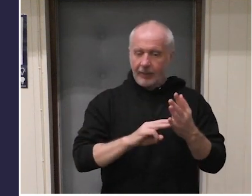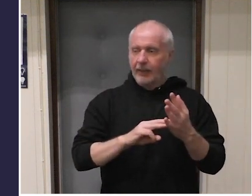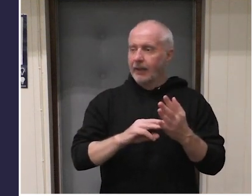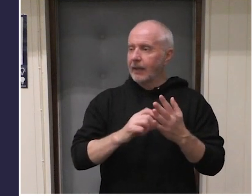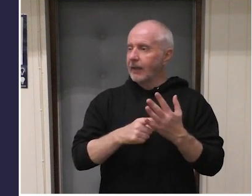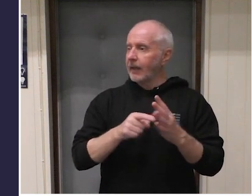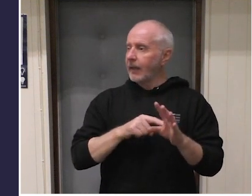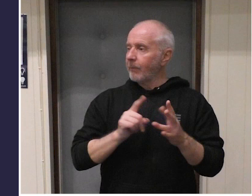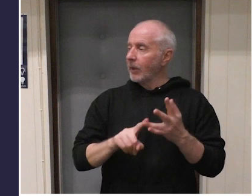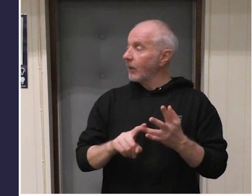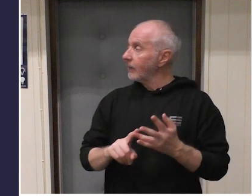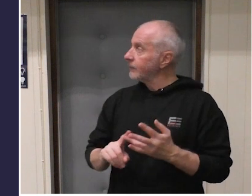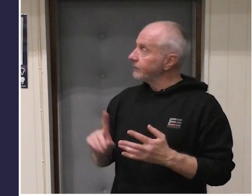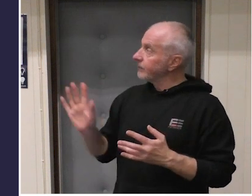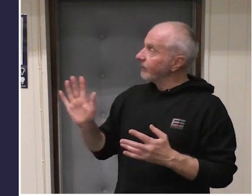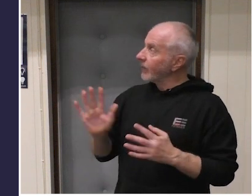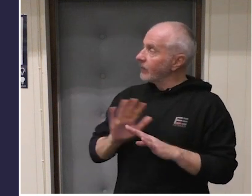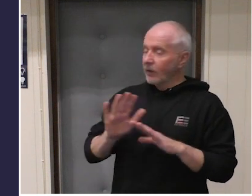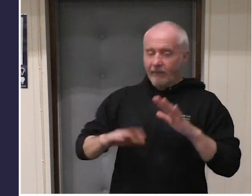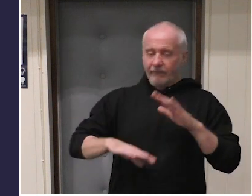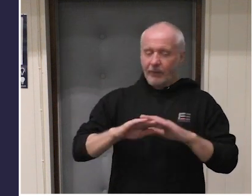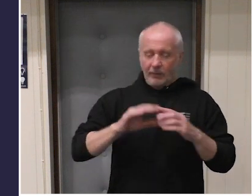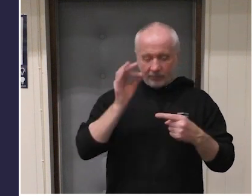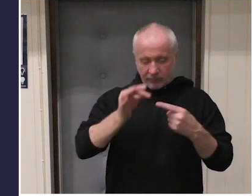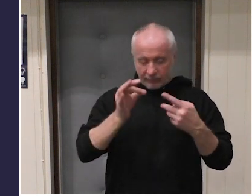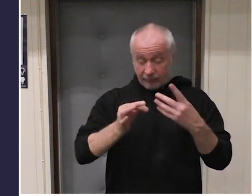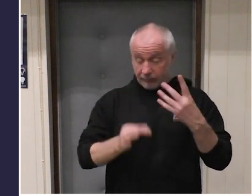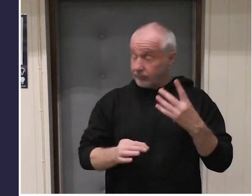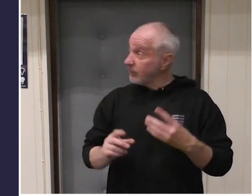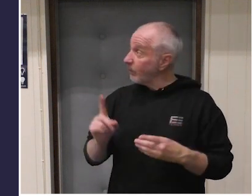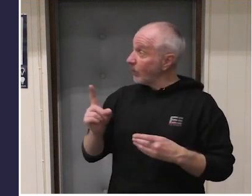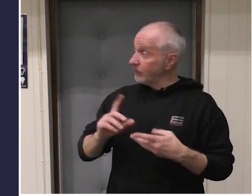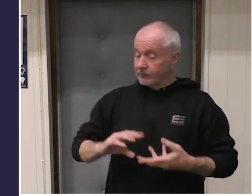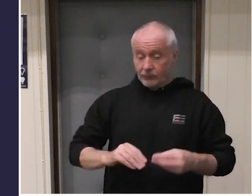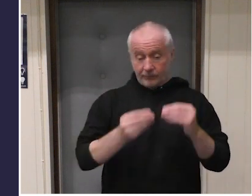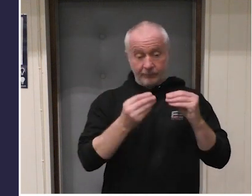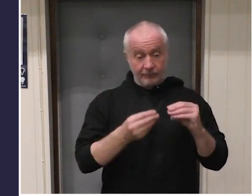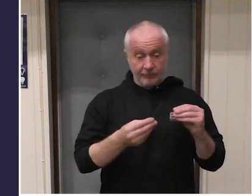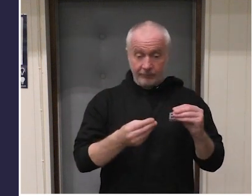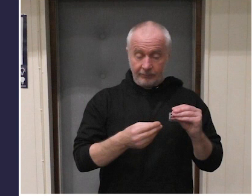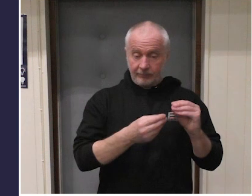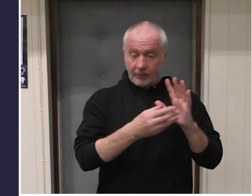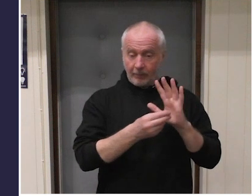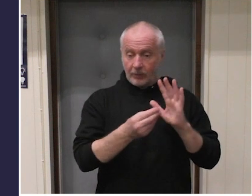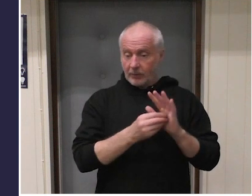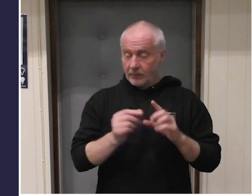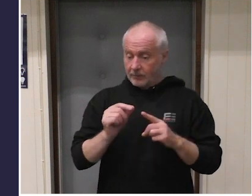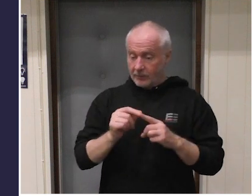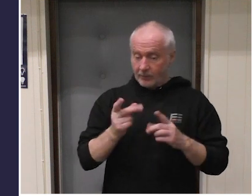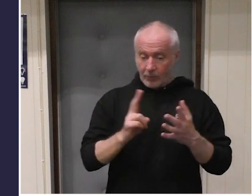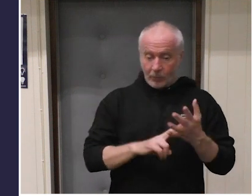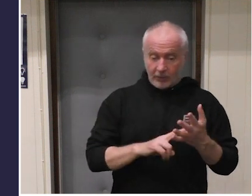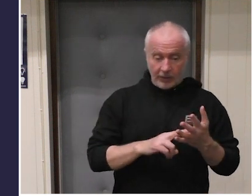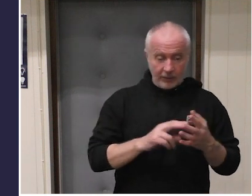And so I'm not going to go into the details of this, but if you have, I create this model that basically has proteins doing gene